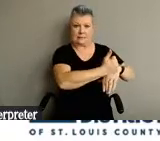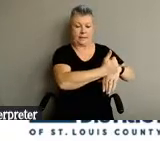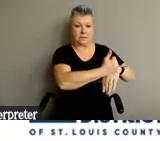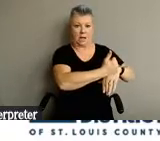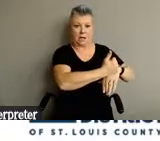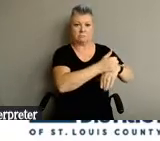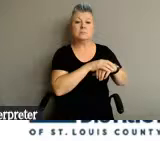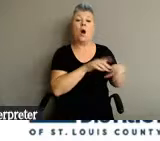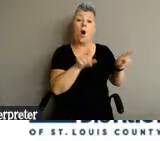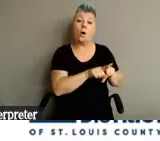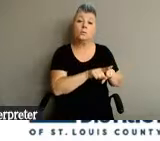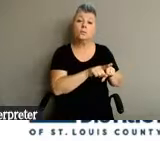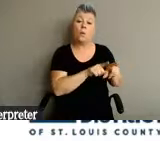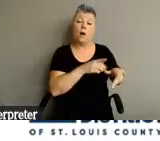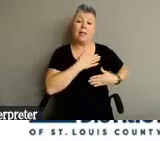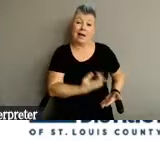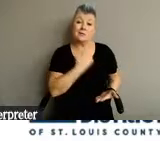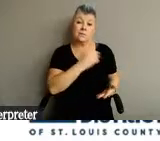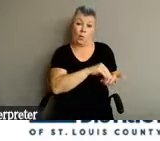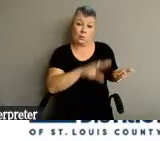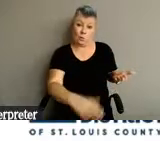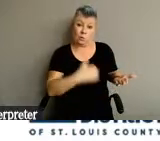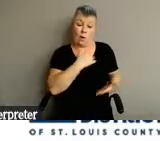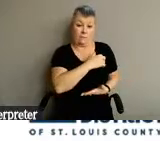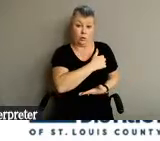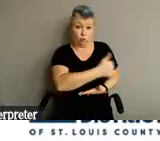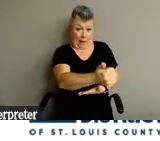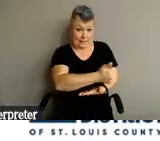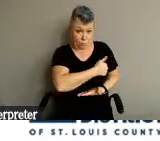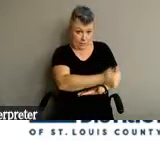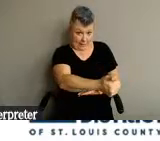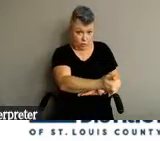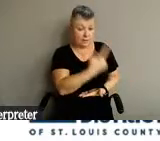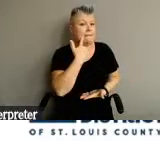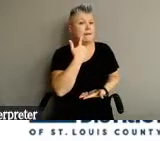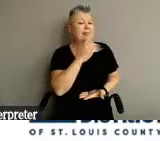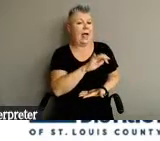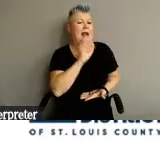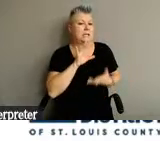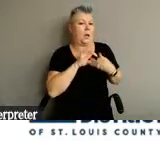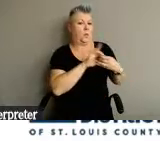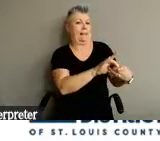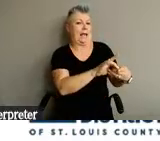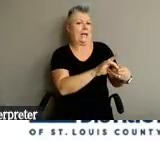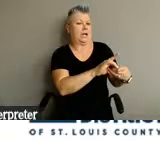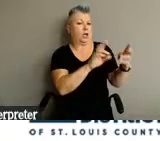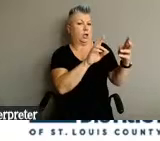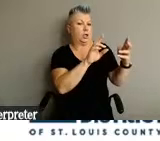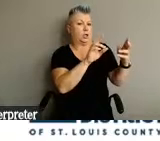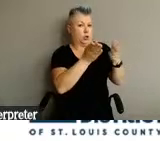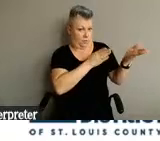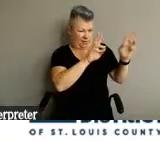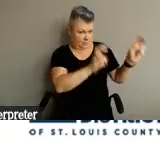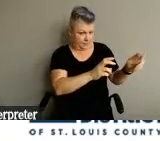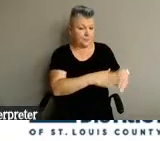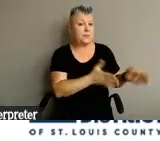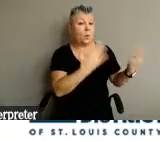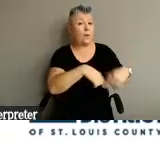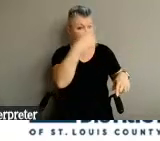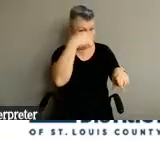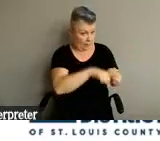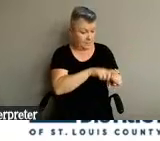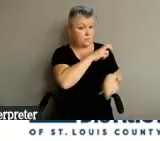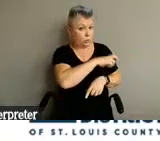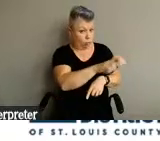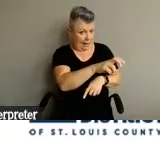also allows for those students to receive transportation as a related service. We also have additional agreements for transportation